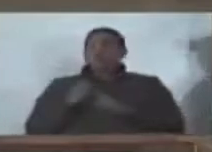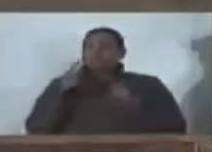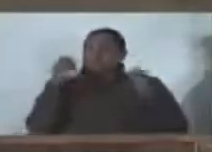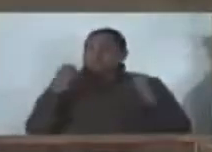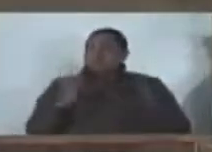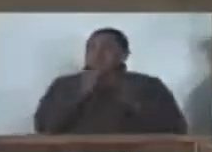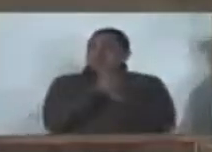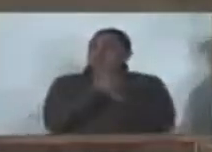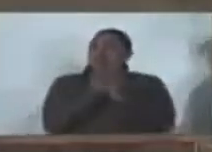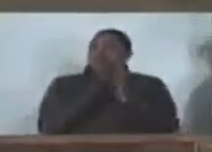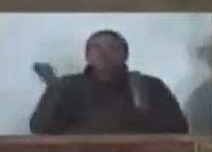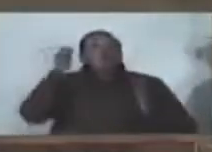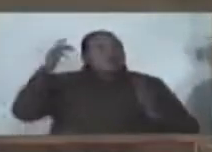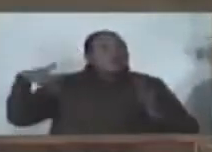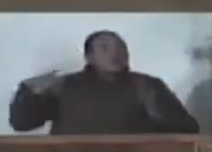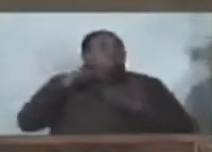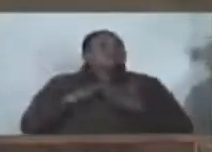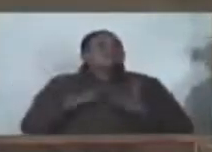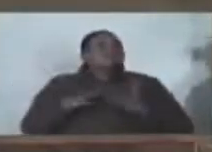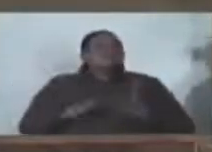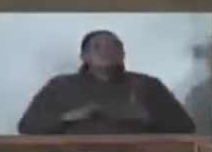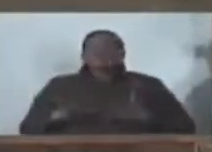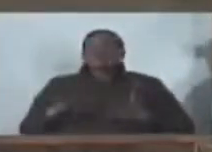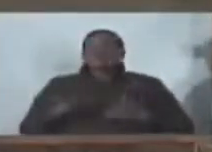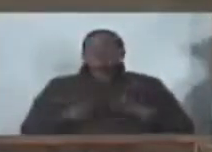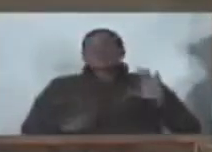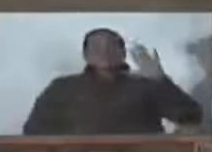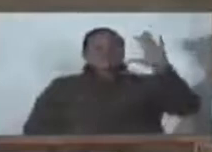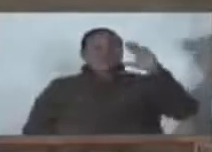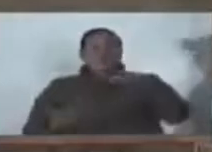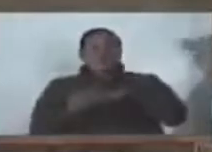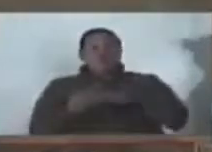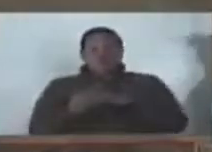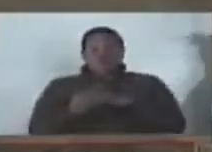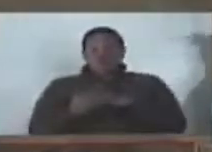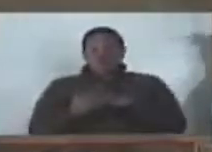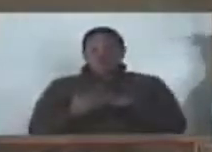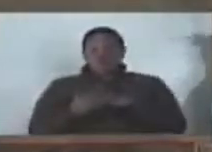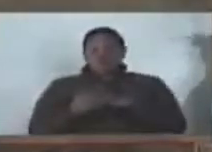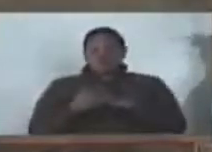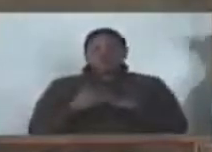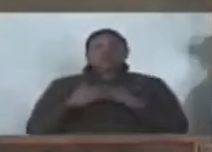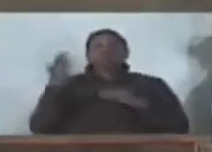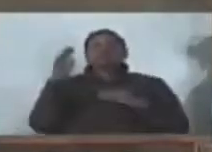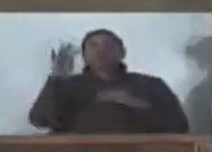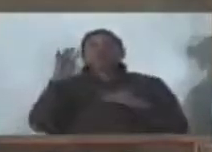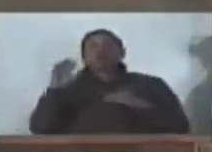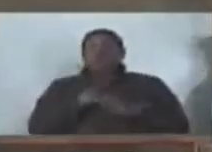not been investigated have moved from 5,000 to only 400.